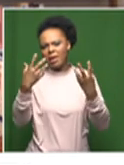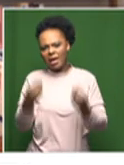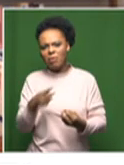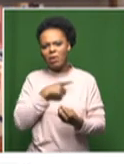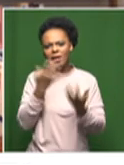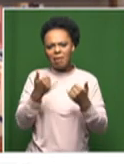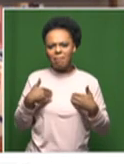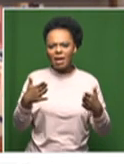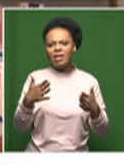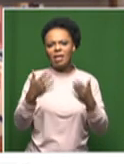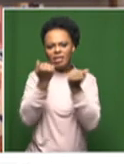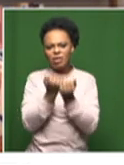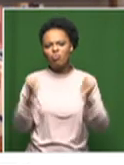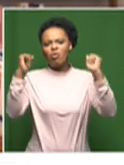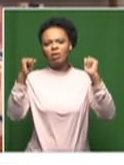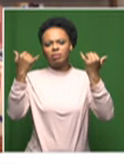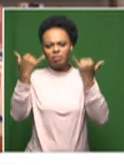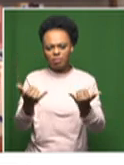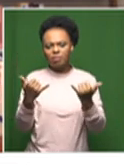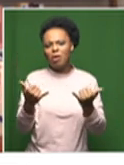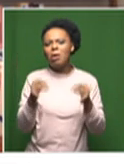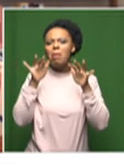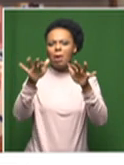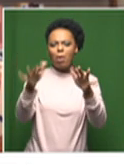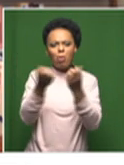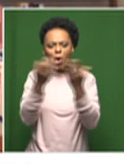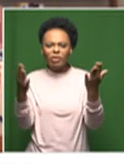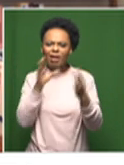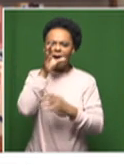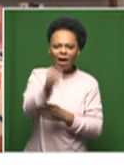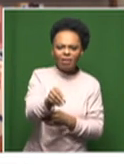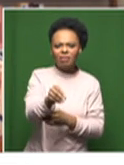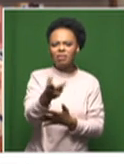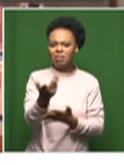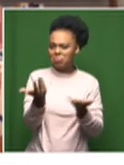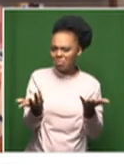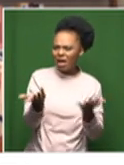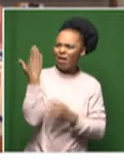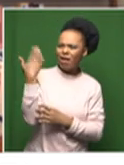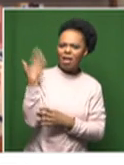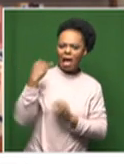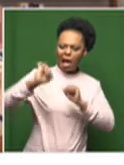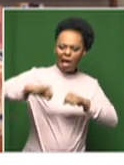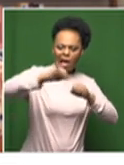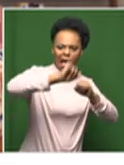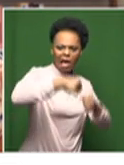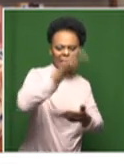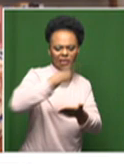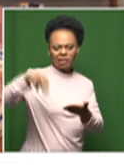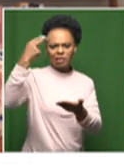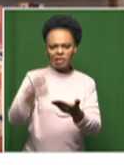this democracy than it is now, where people were asking whether the agreements that were made and signed at